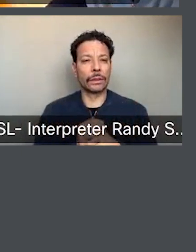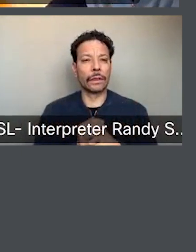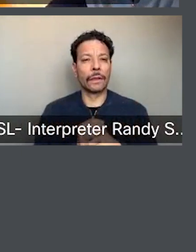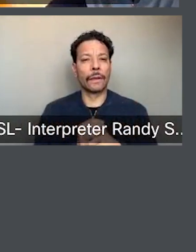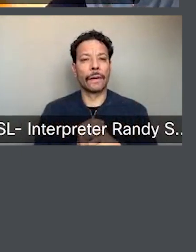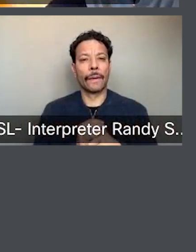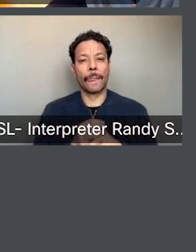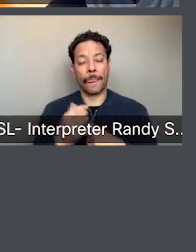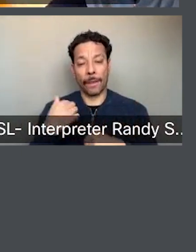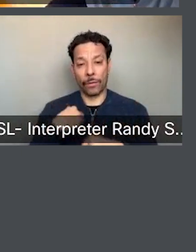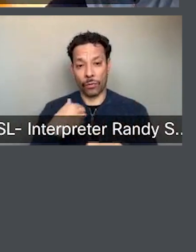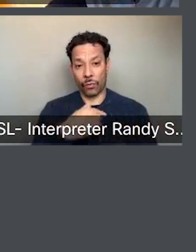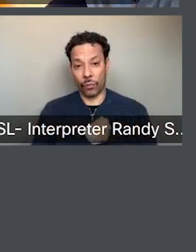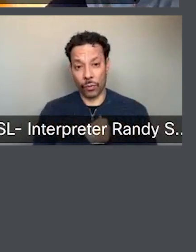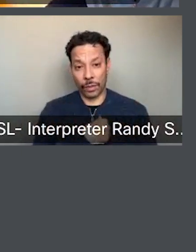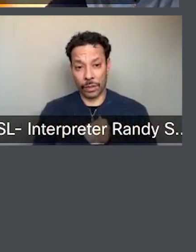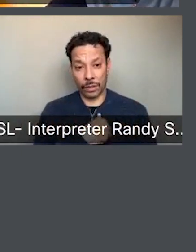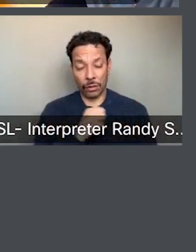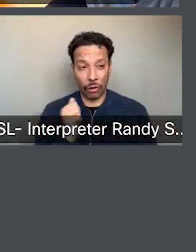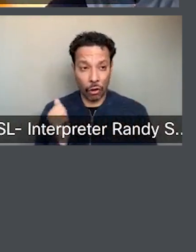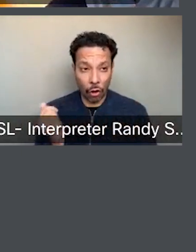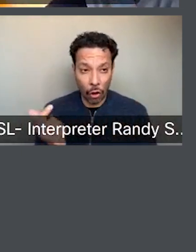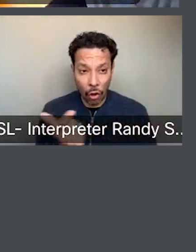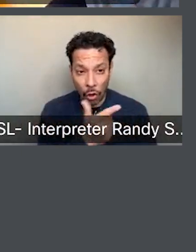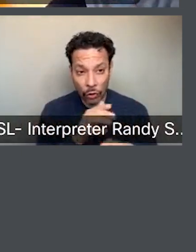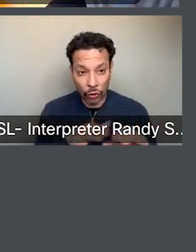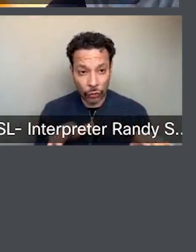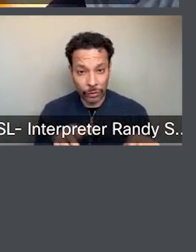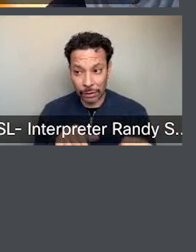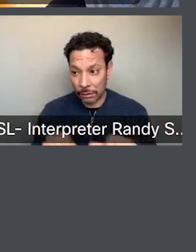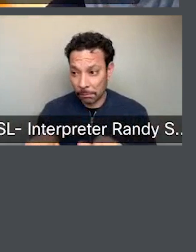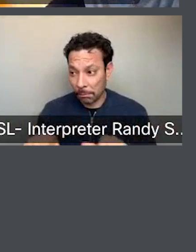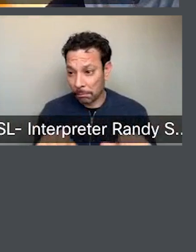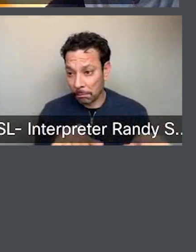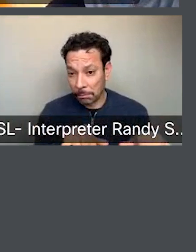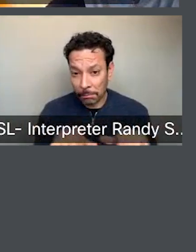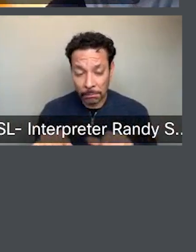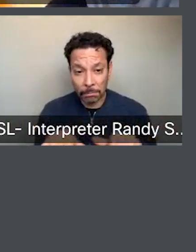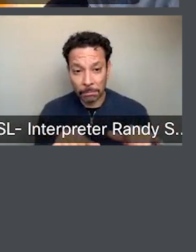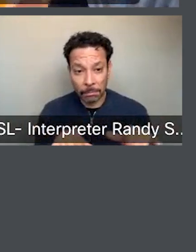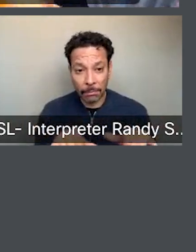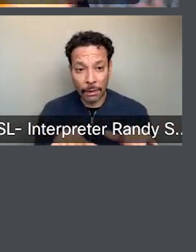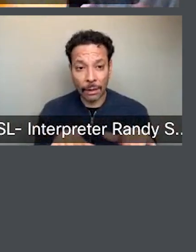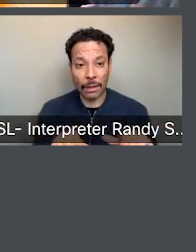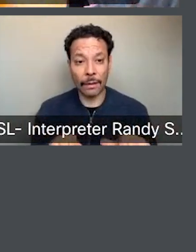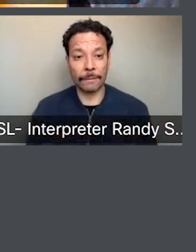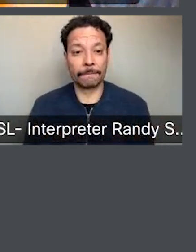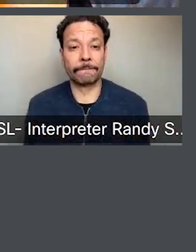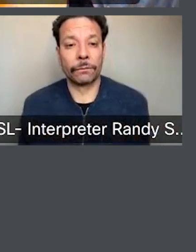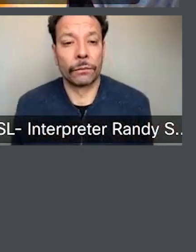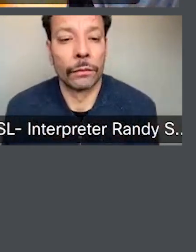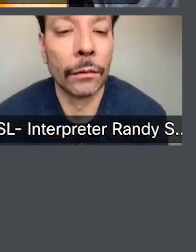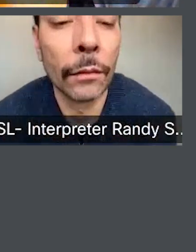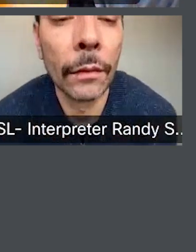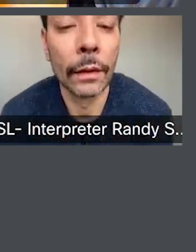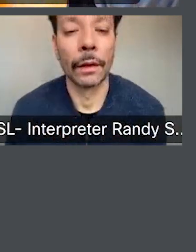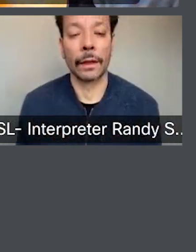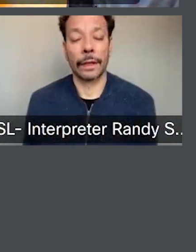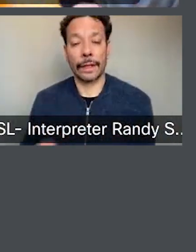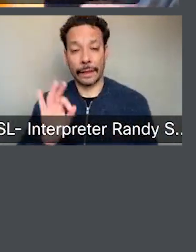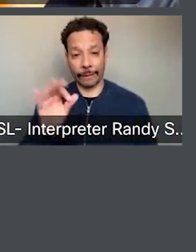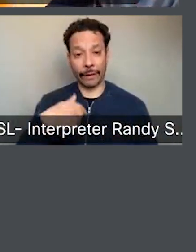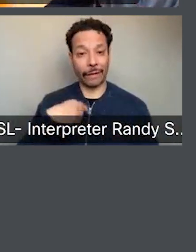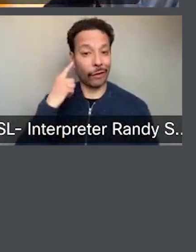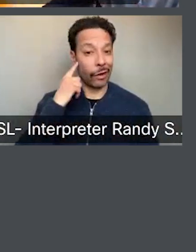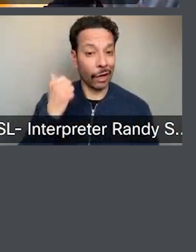Are we treating all children the same? So if they have unilateral hearing loss, then